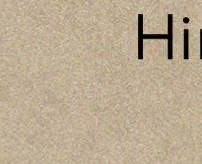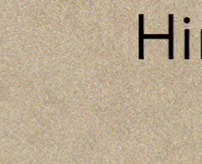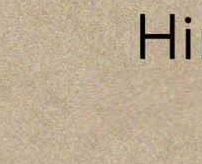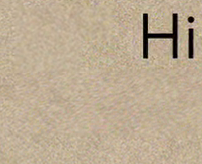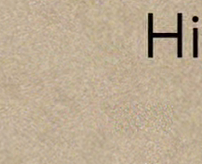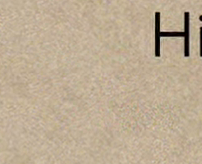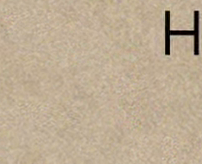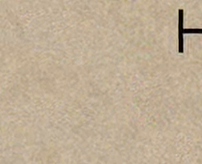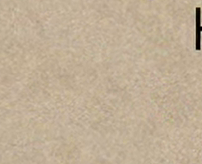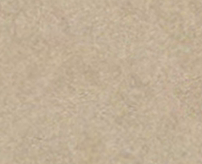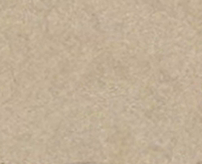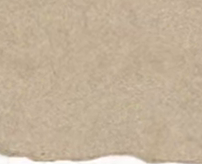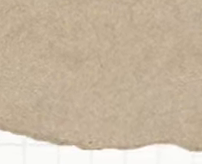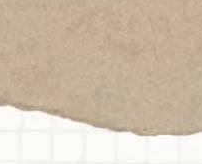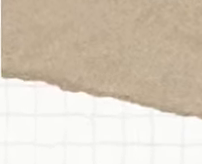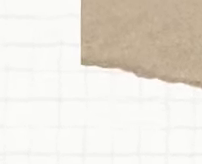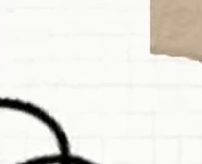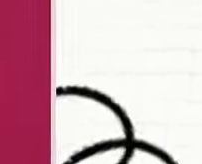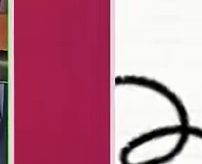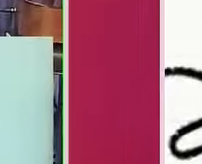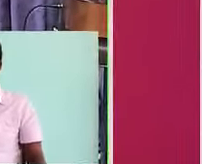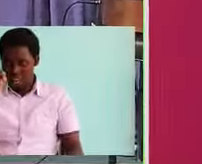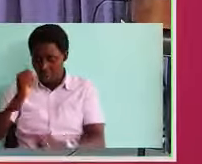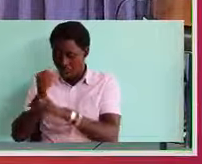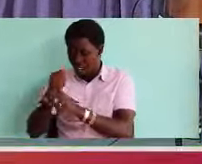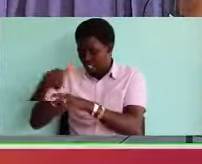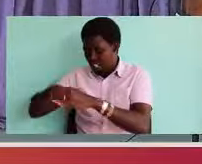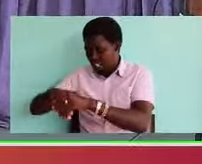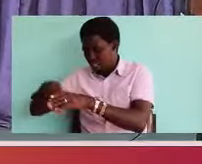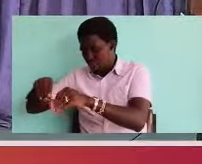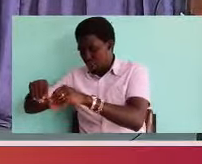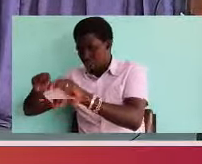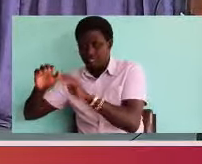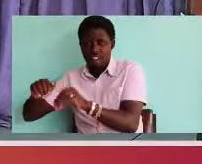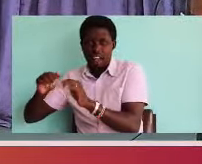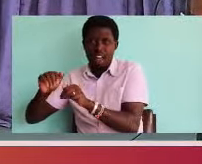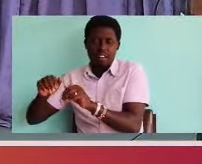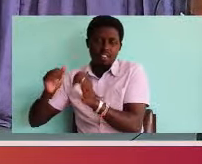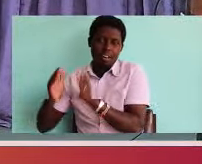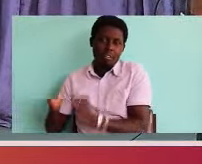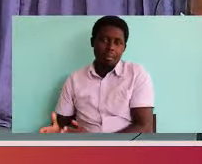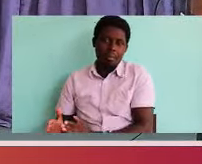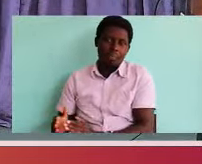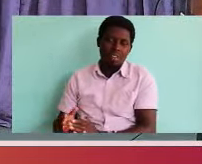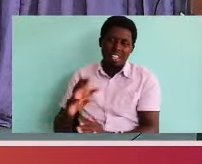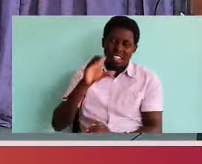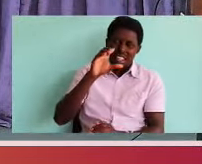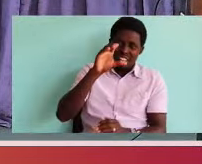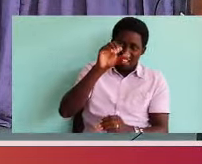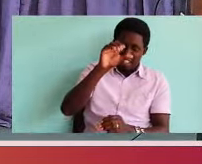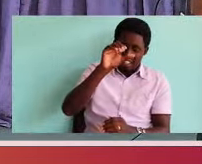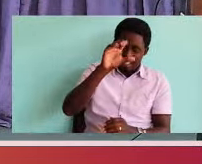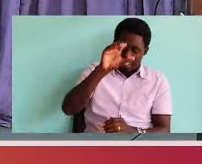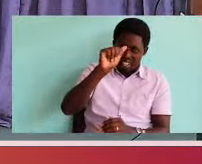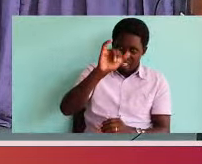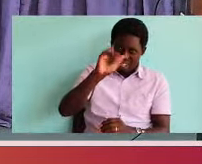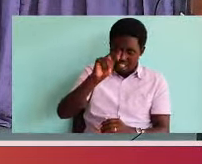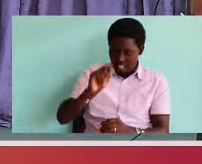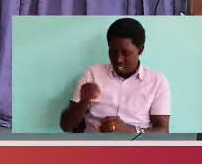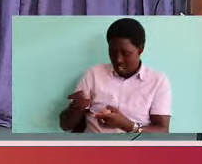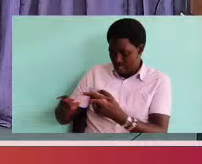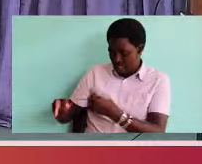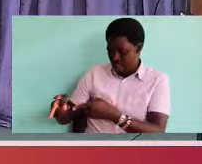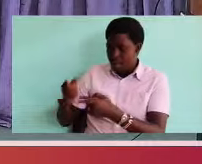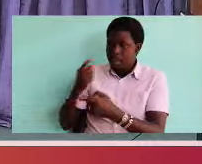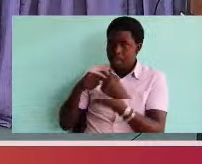Cain worked the soil. In the course of time, Cain brought some of the fruit of the